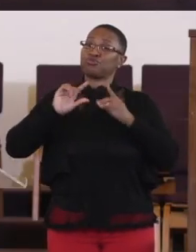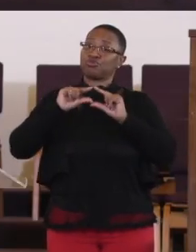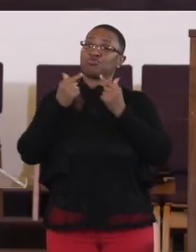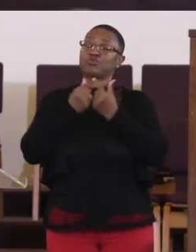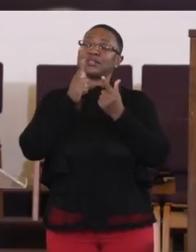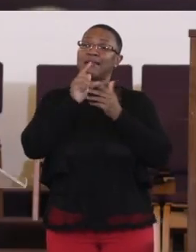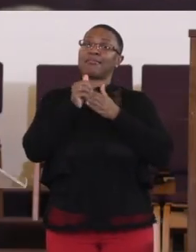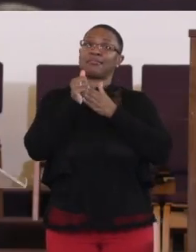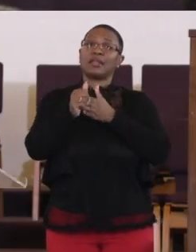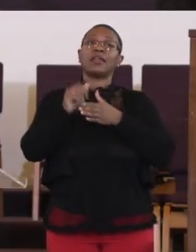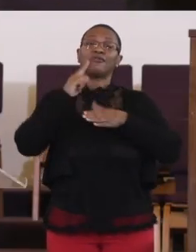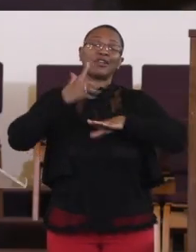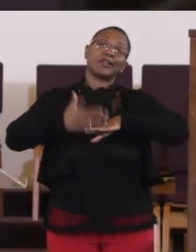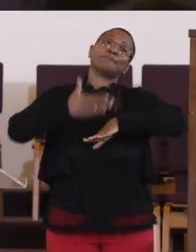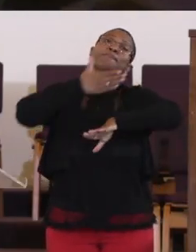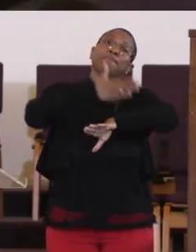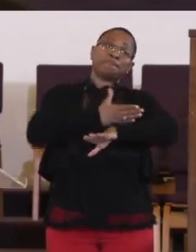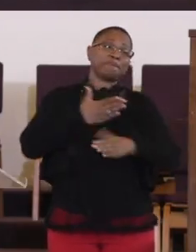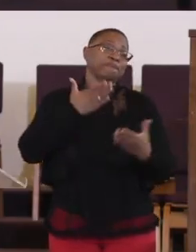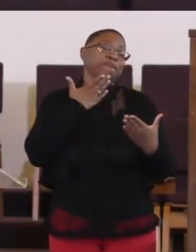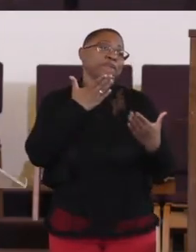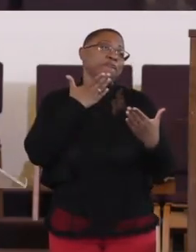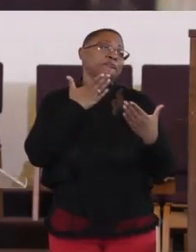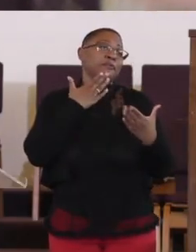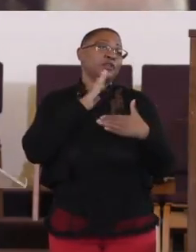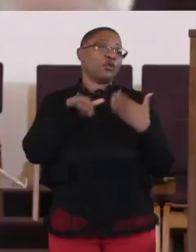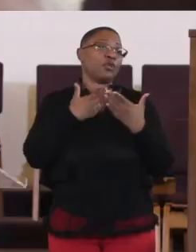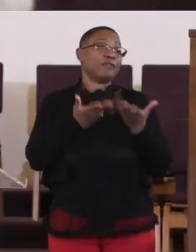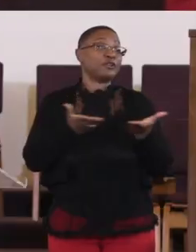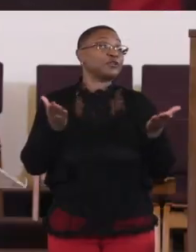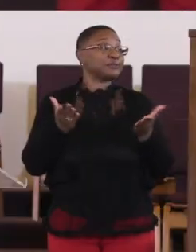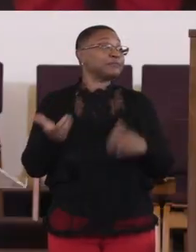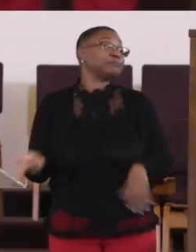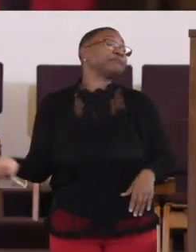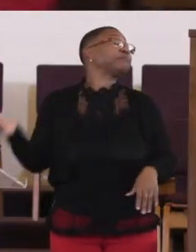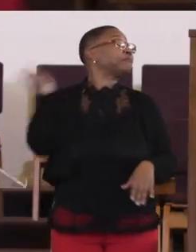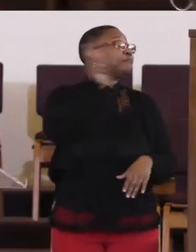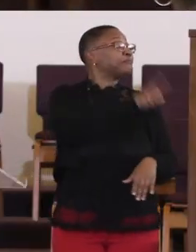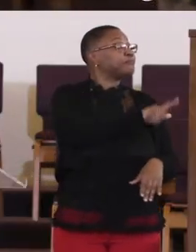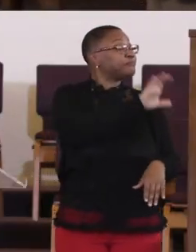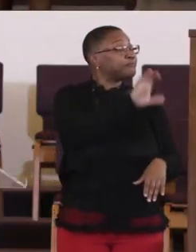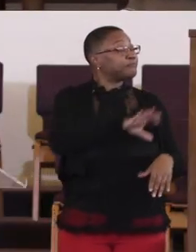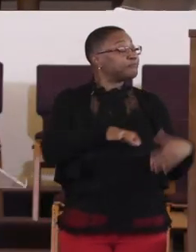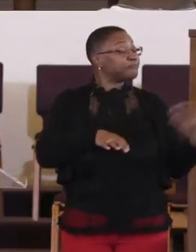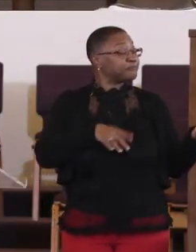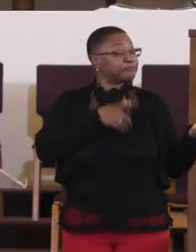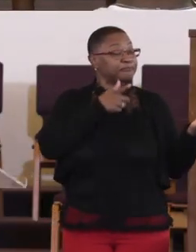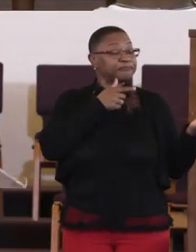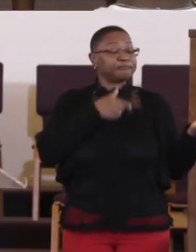much of the recovery. I just want to say thank you to all of you. Okay, let's take somebody on the phone.